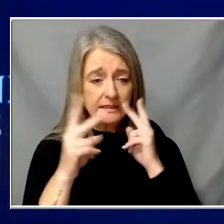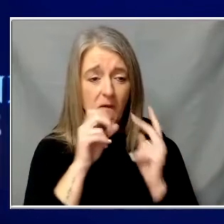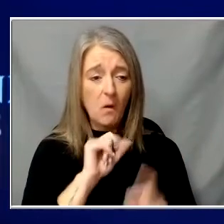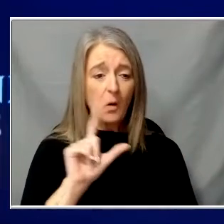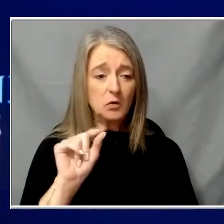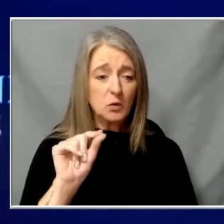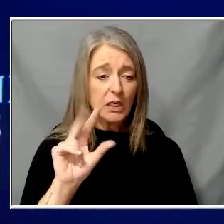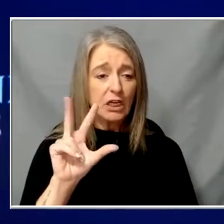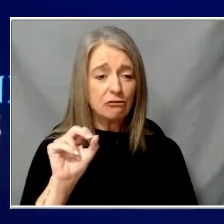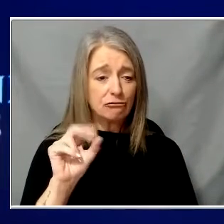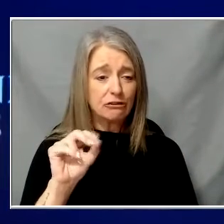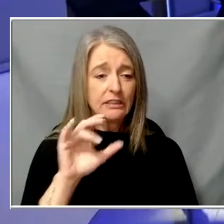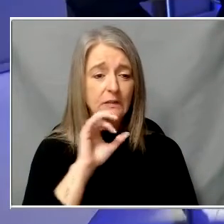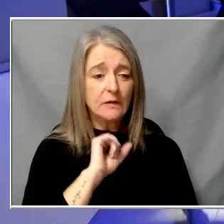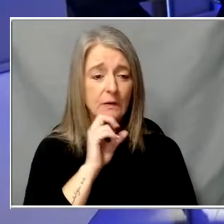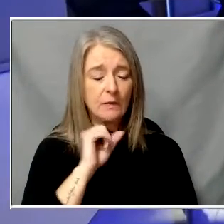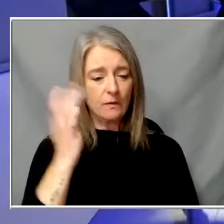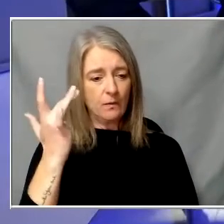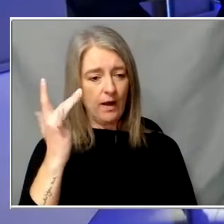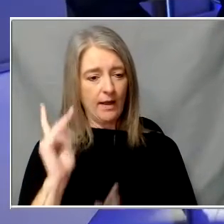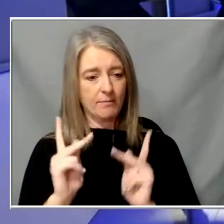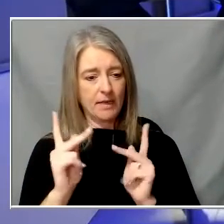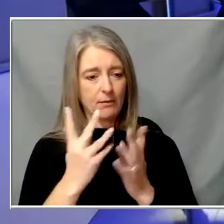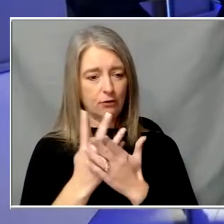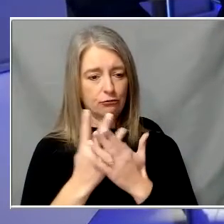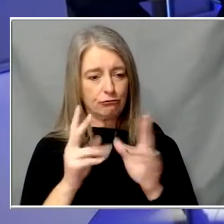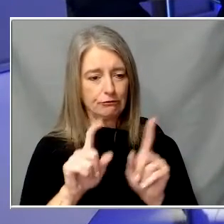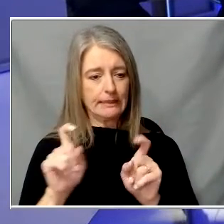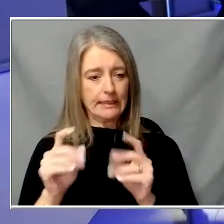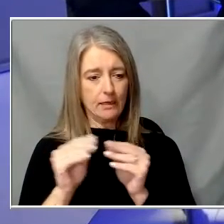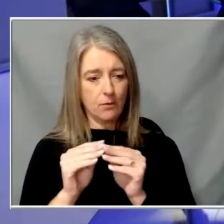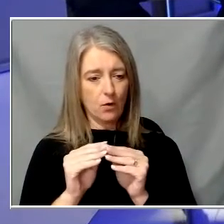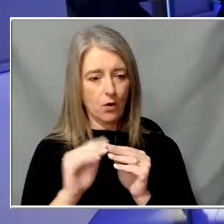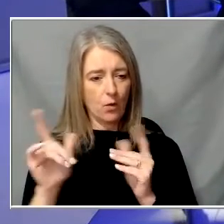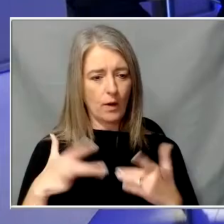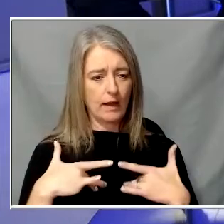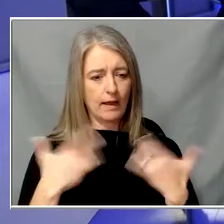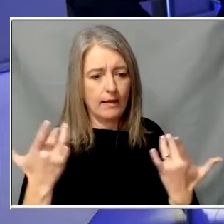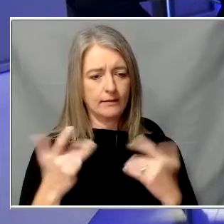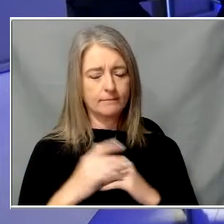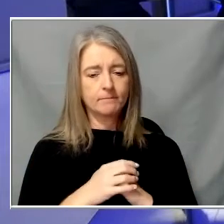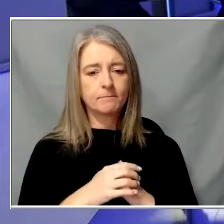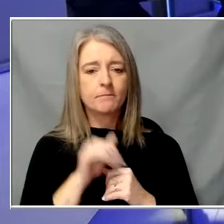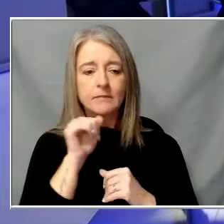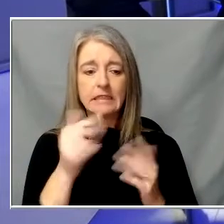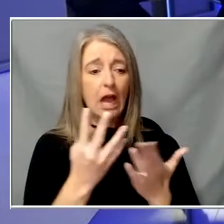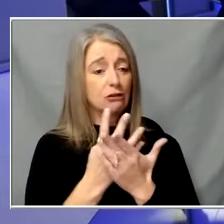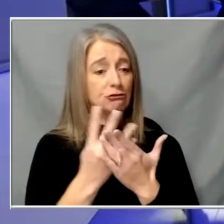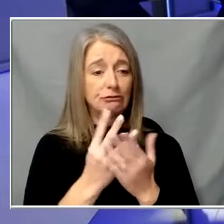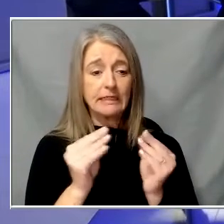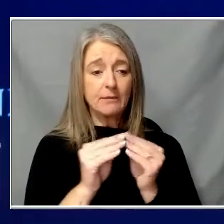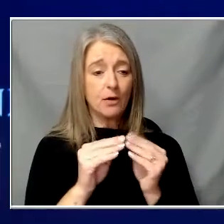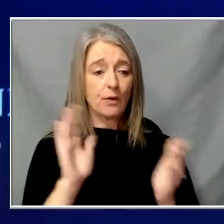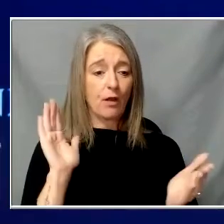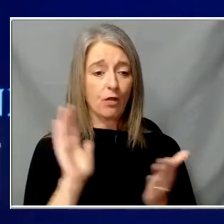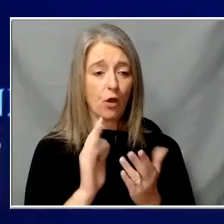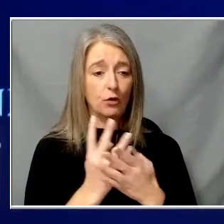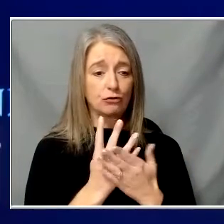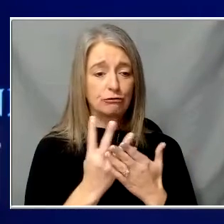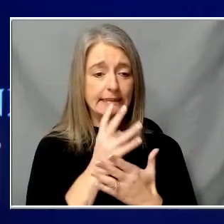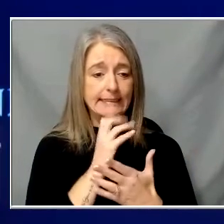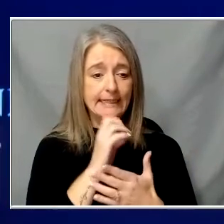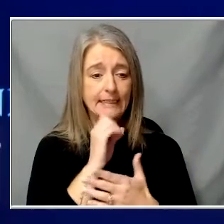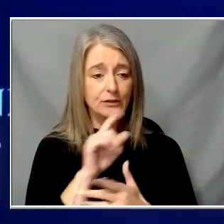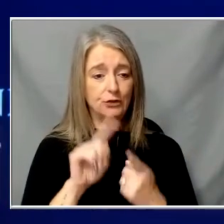30-year-olds with Why? cancer. Is it because people are screening more, or Well, is there something else going on? No, we're not screening more. Actually, we've lowered the screening age, though, to